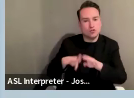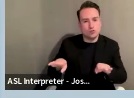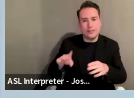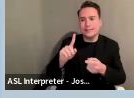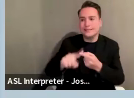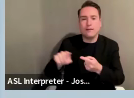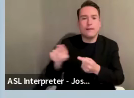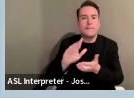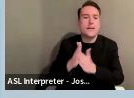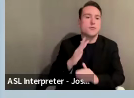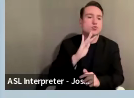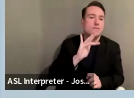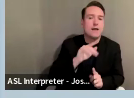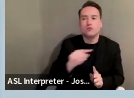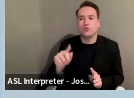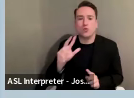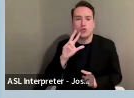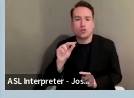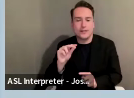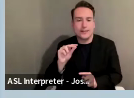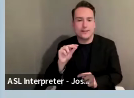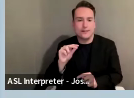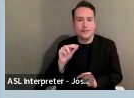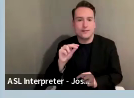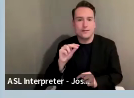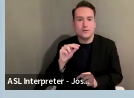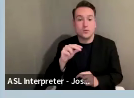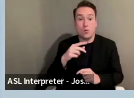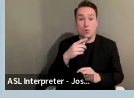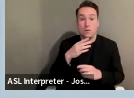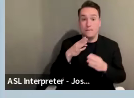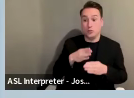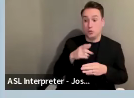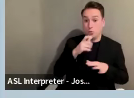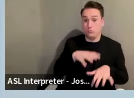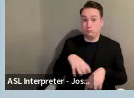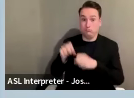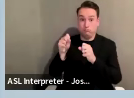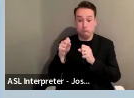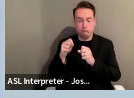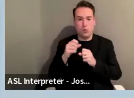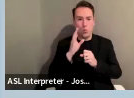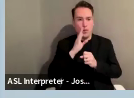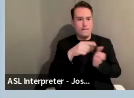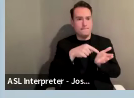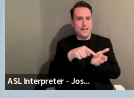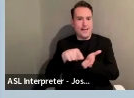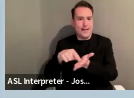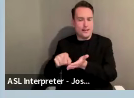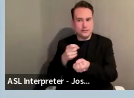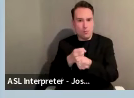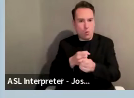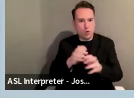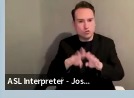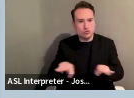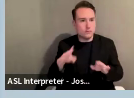will give you peace of mind to make sure that your successor trustee will utilize the money to help your kids for the important things such as